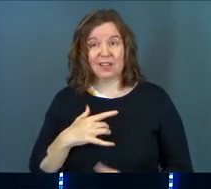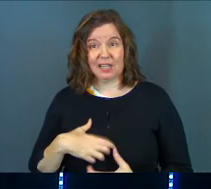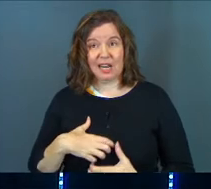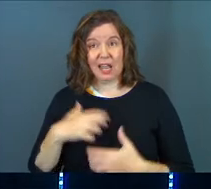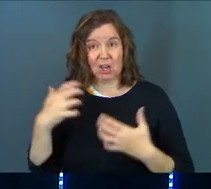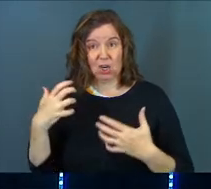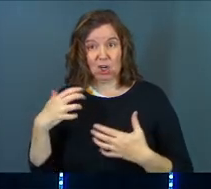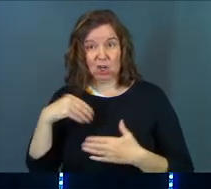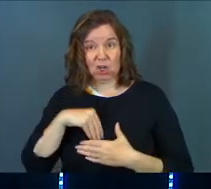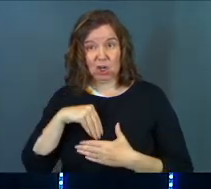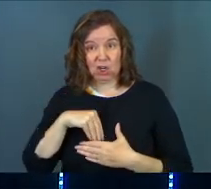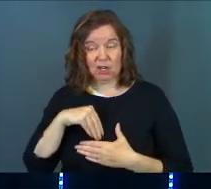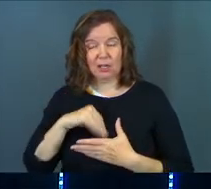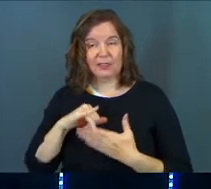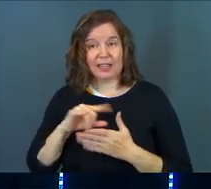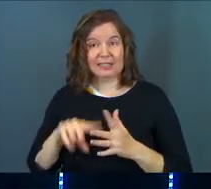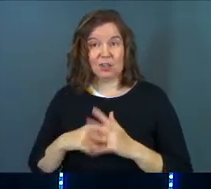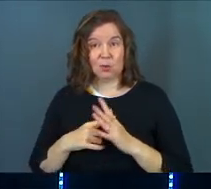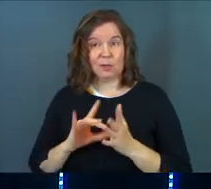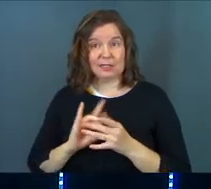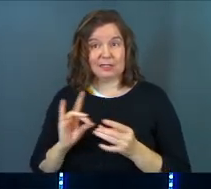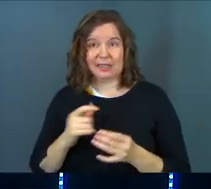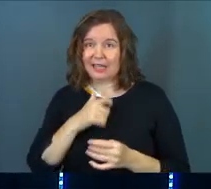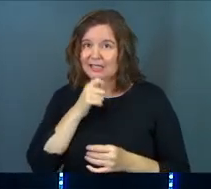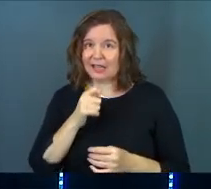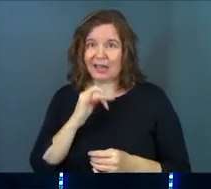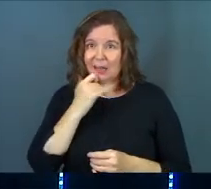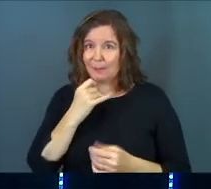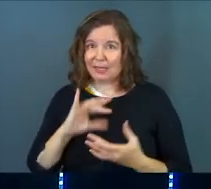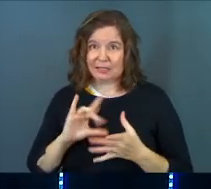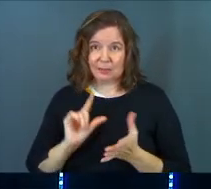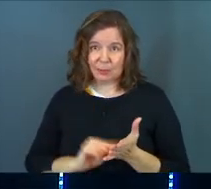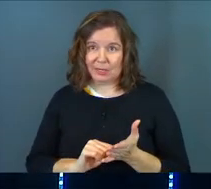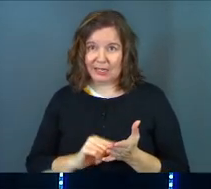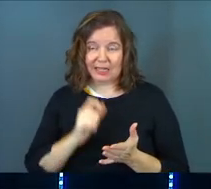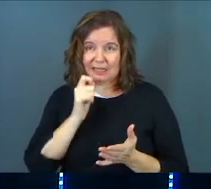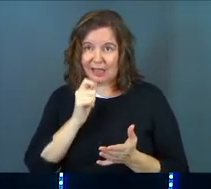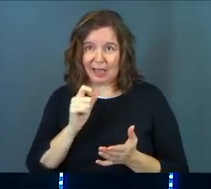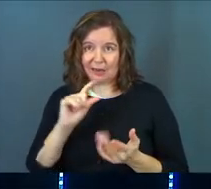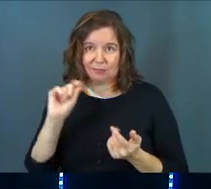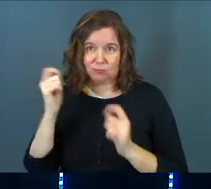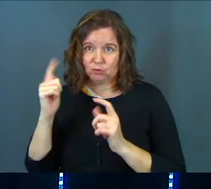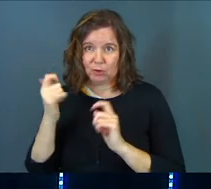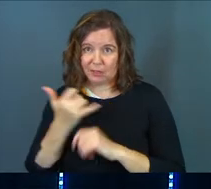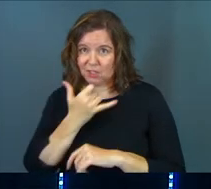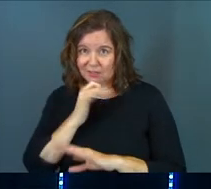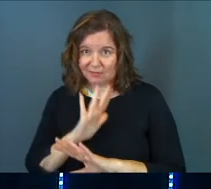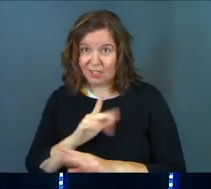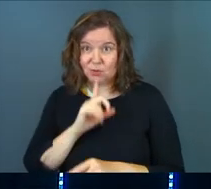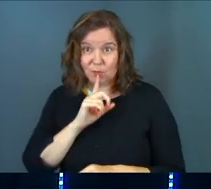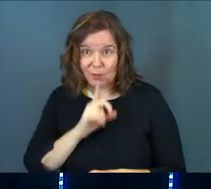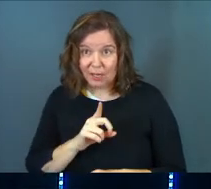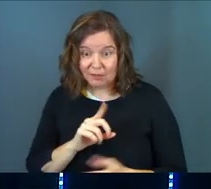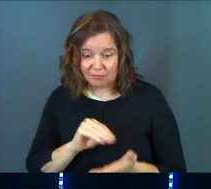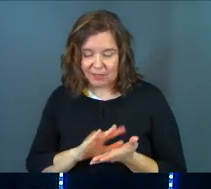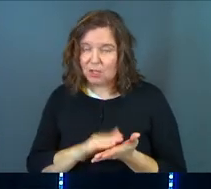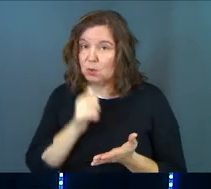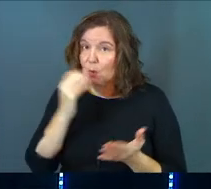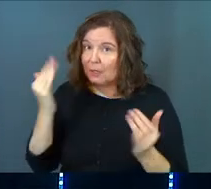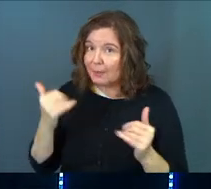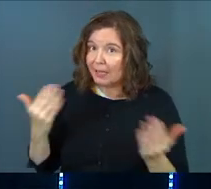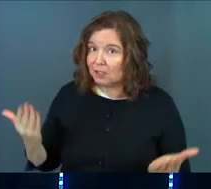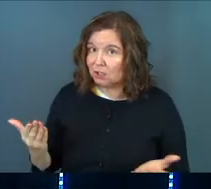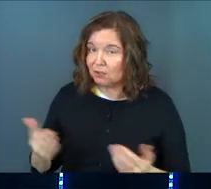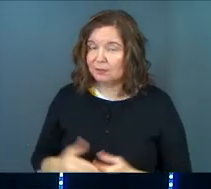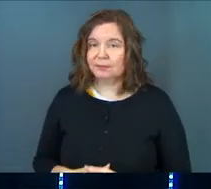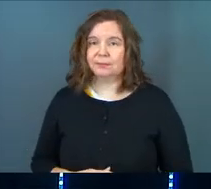an anger, that is in the original text. That's not a misprint and that's not a mistranslation. It's not what you would